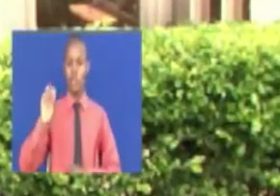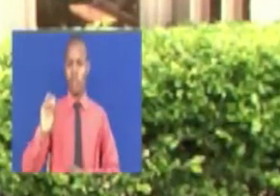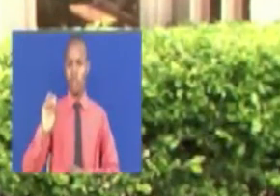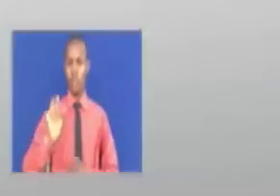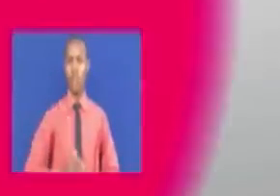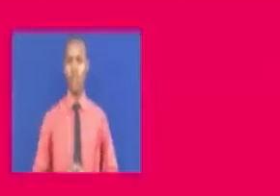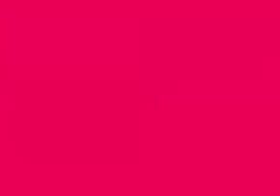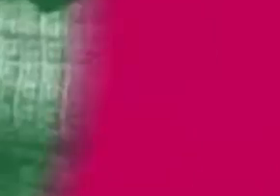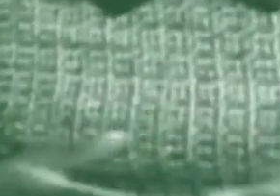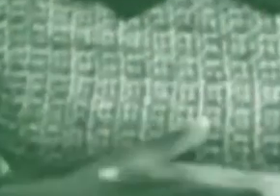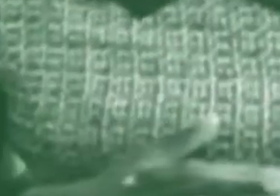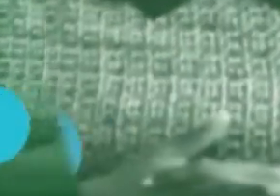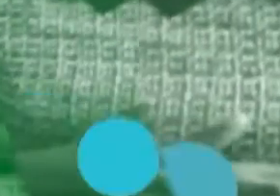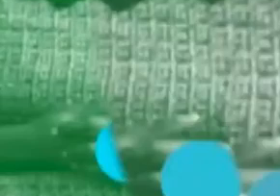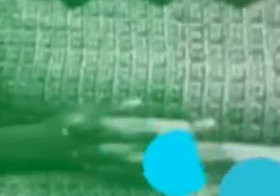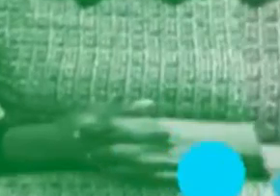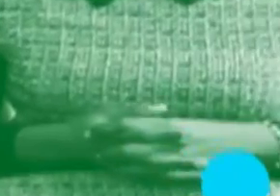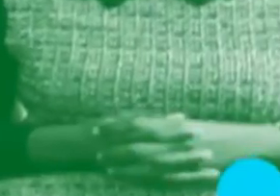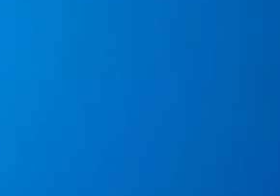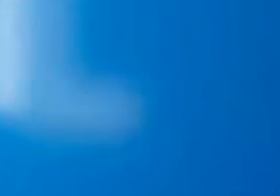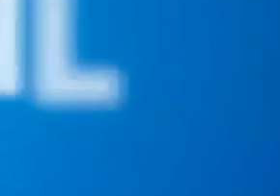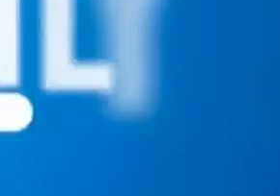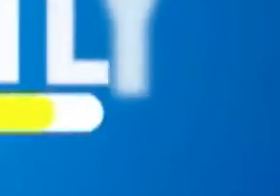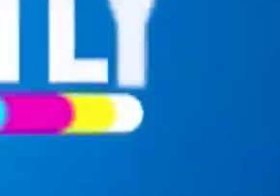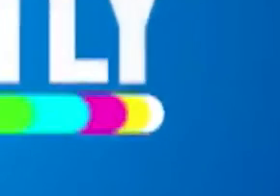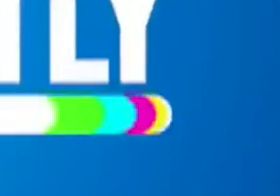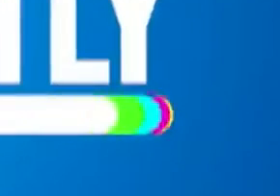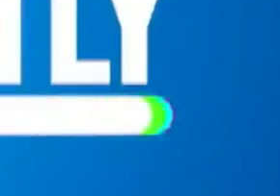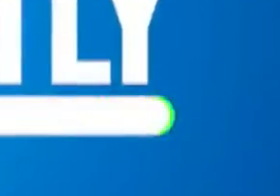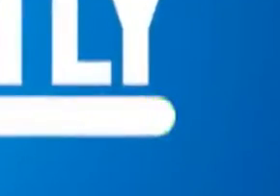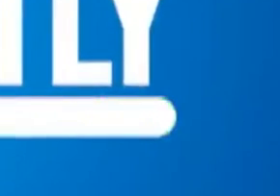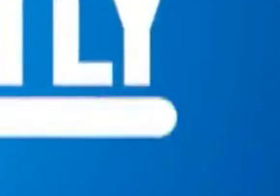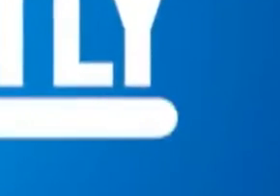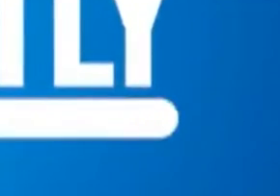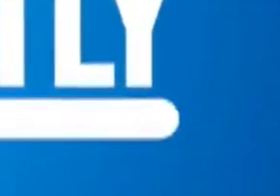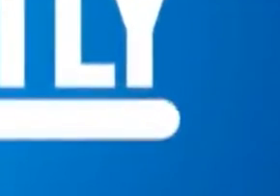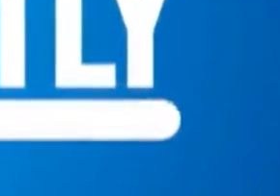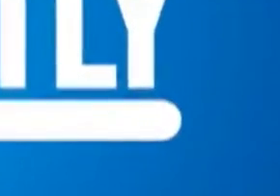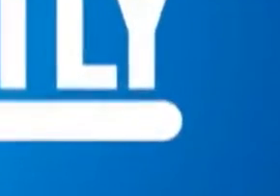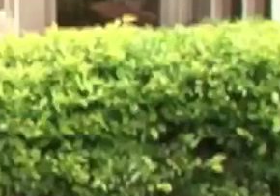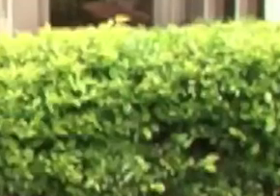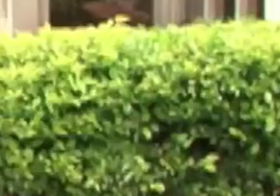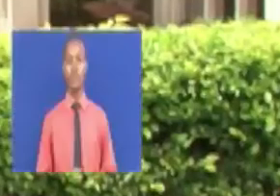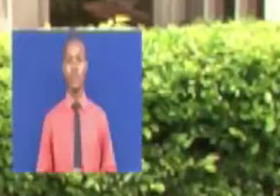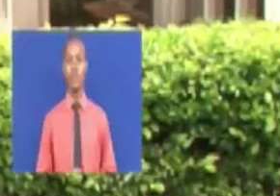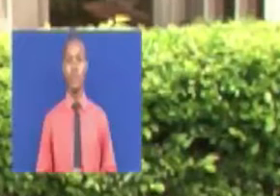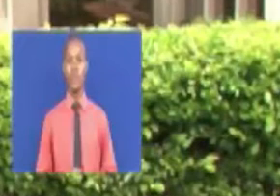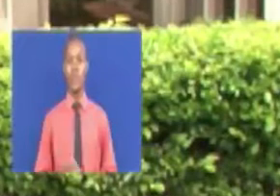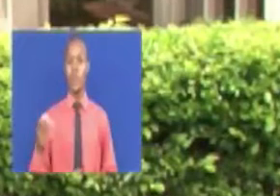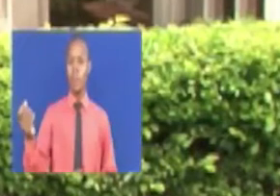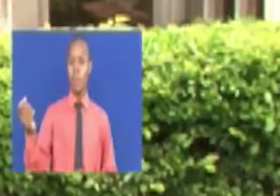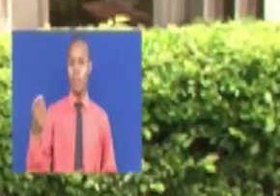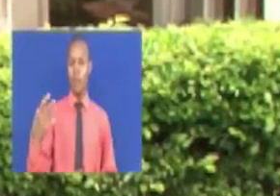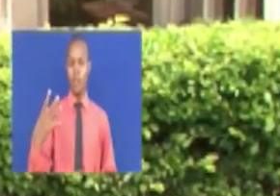Osozie. 'Cause we're differently abled, differently. April